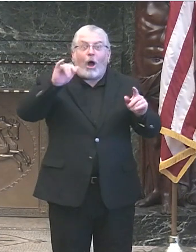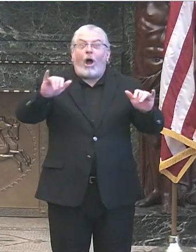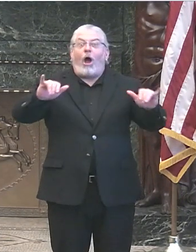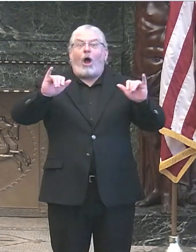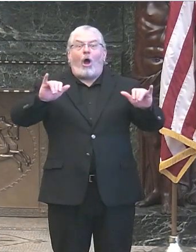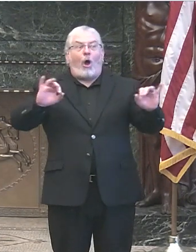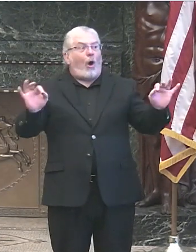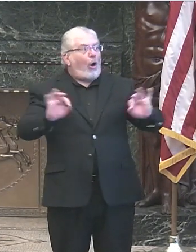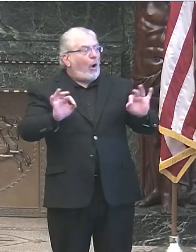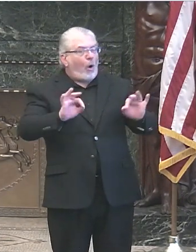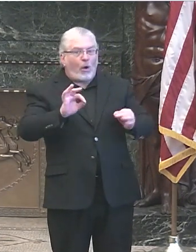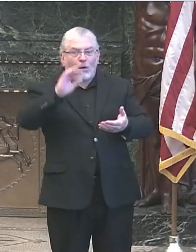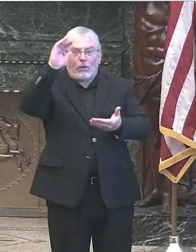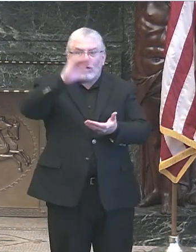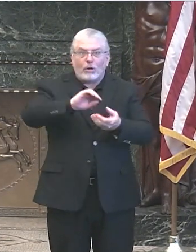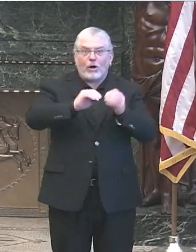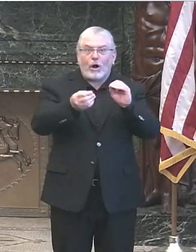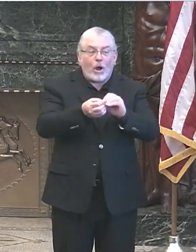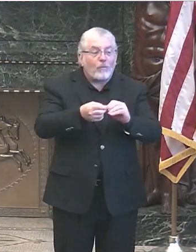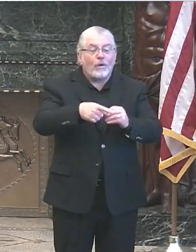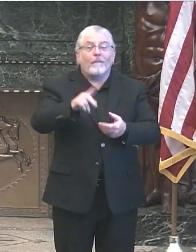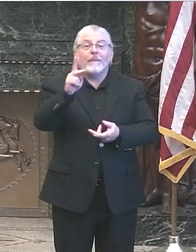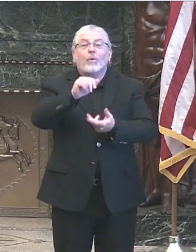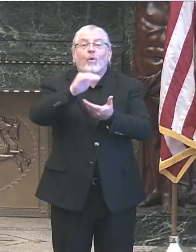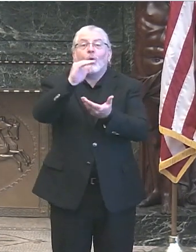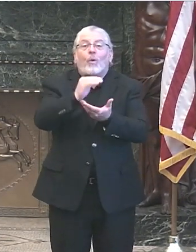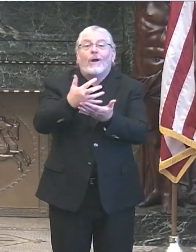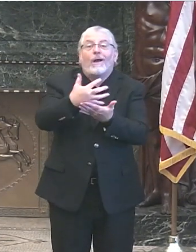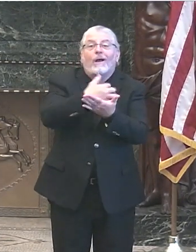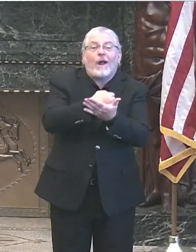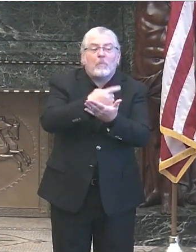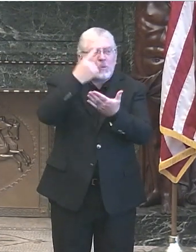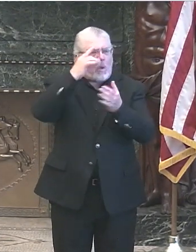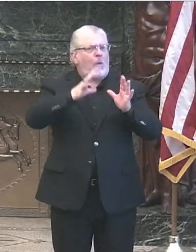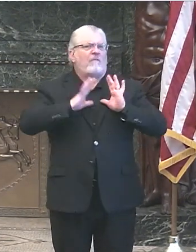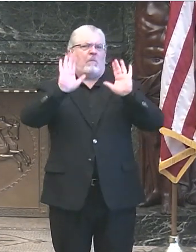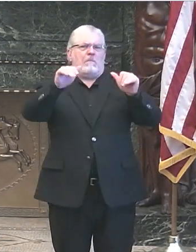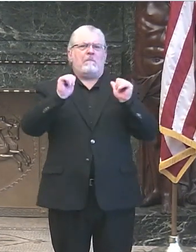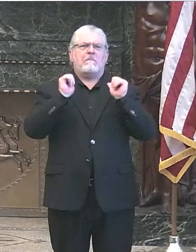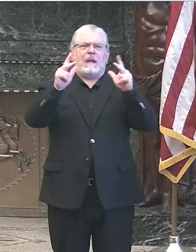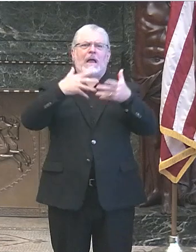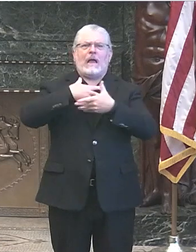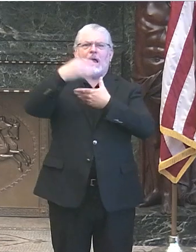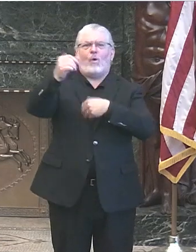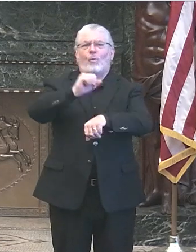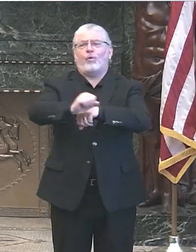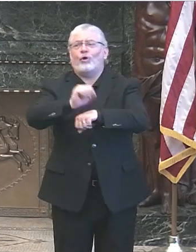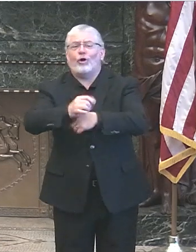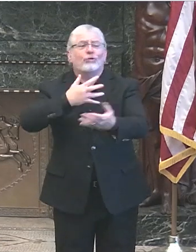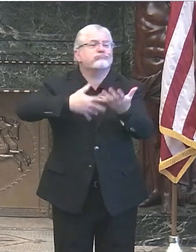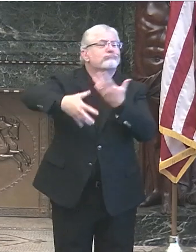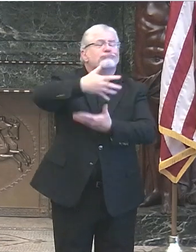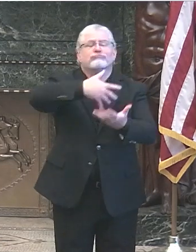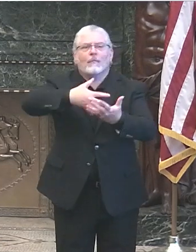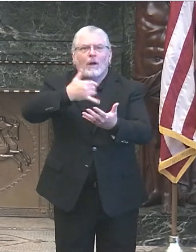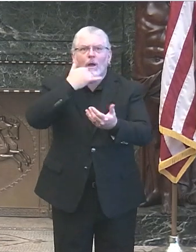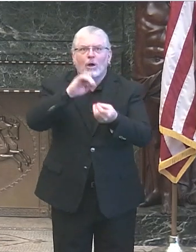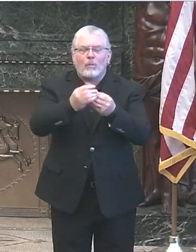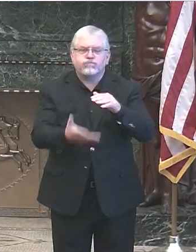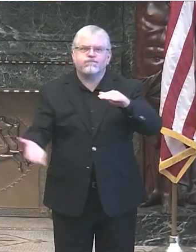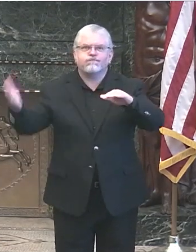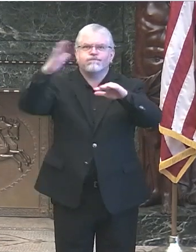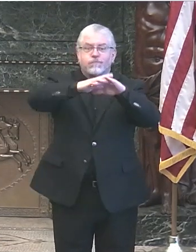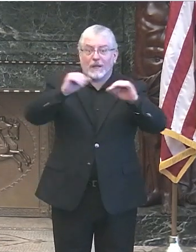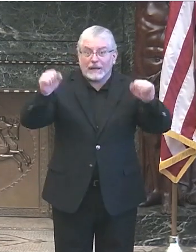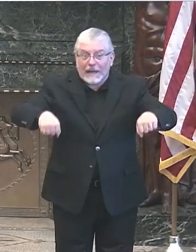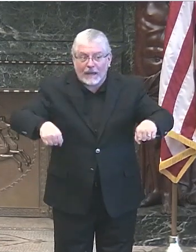this seriously, and that's why I made those comments earlier today. Whereas we see some evidence of good news, of slowing of the number of new